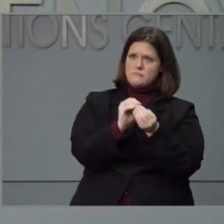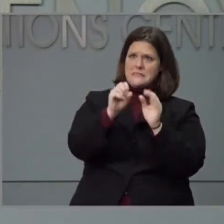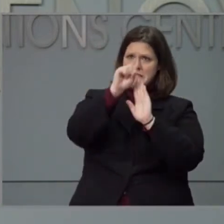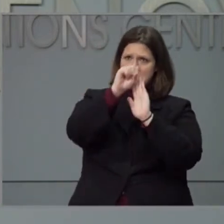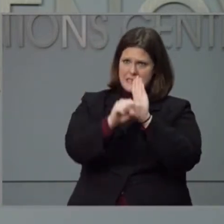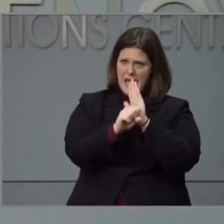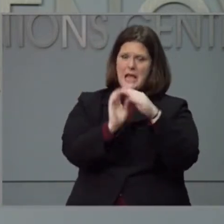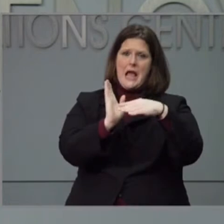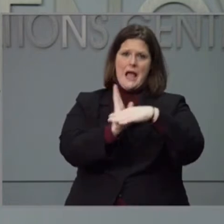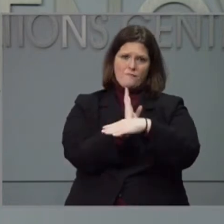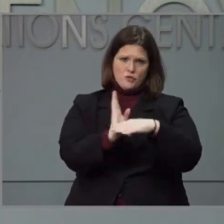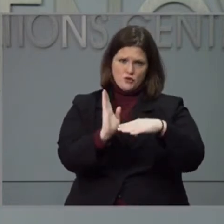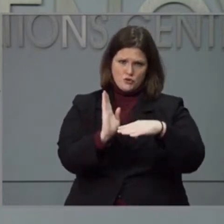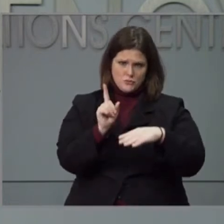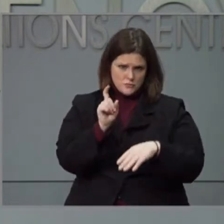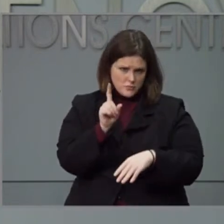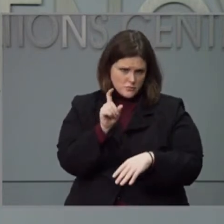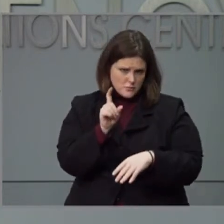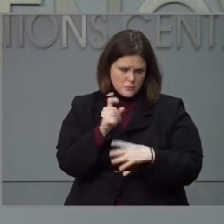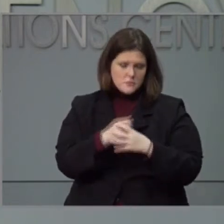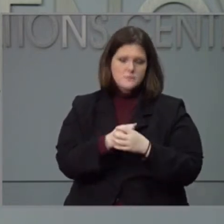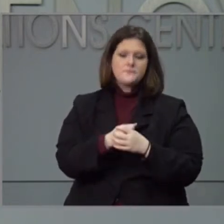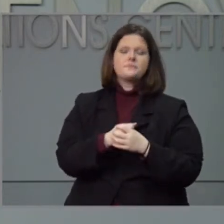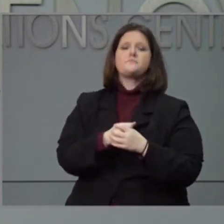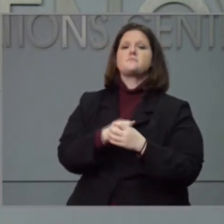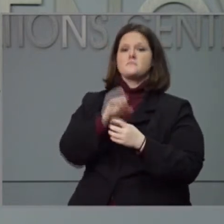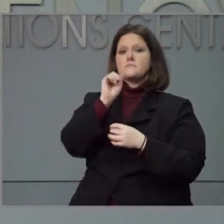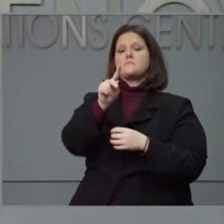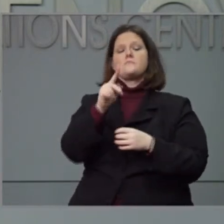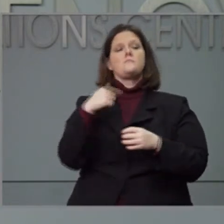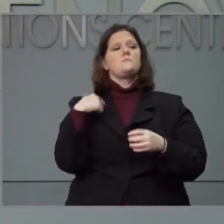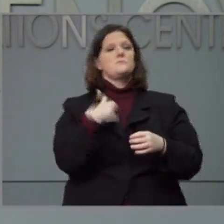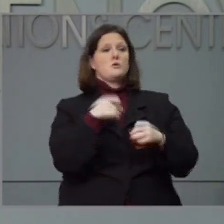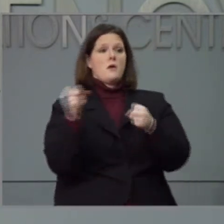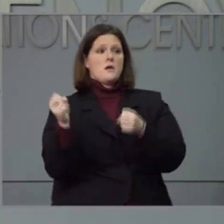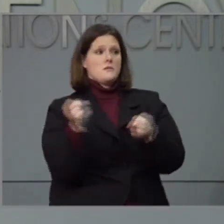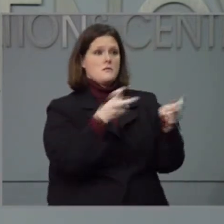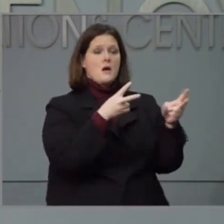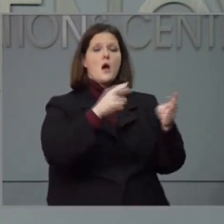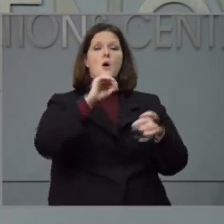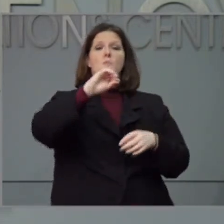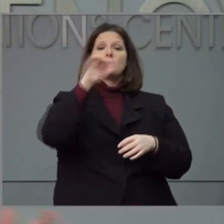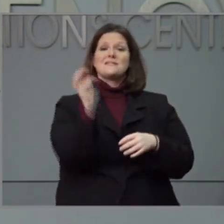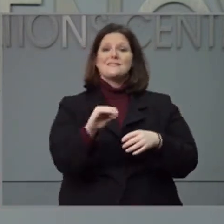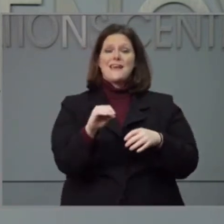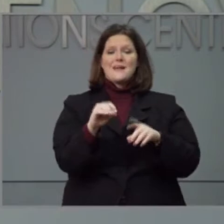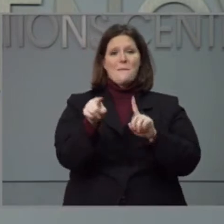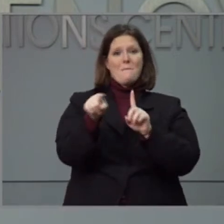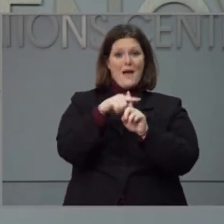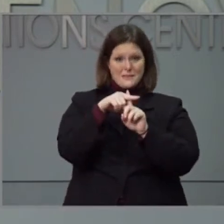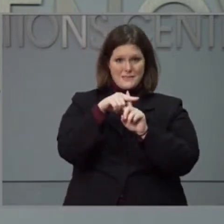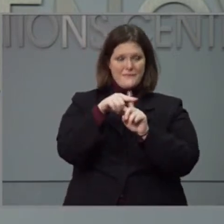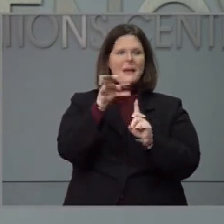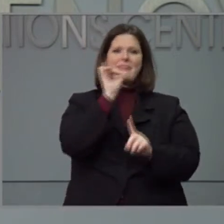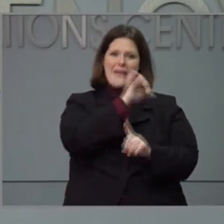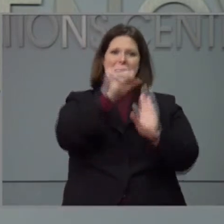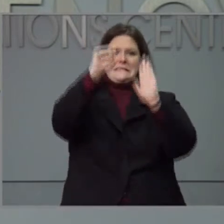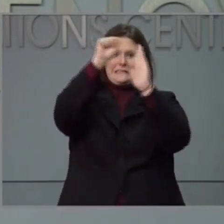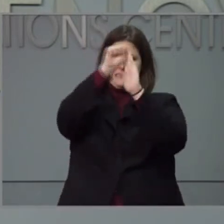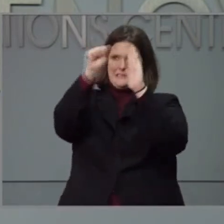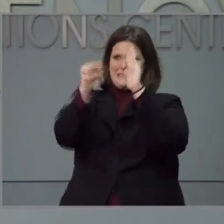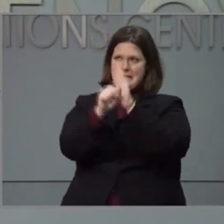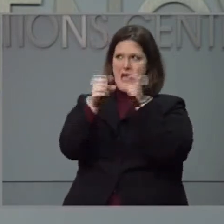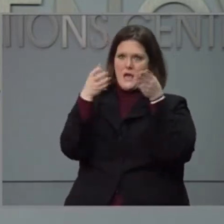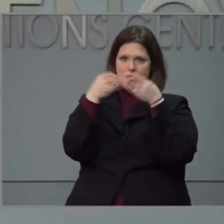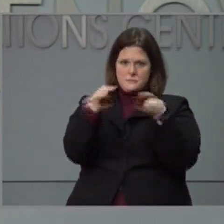Thanks for that. So when we do the statewide percent positive, it is a statewide average. And then when we